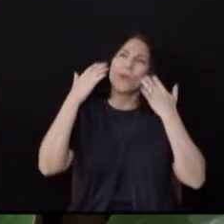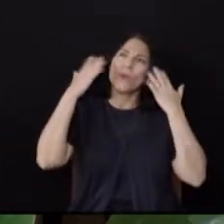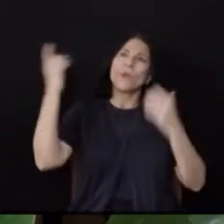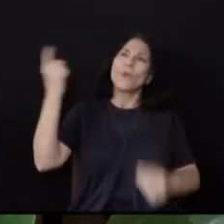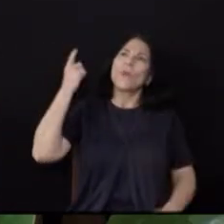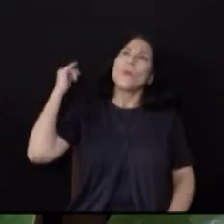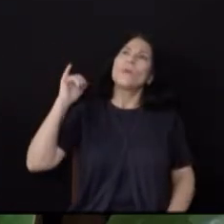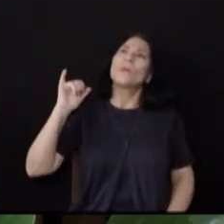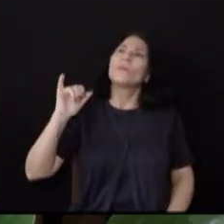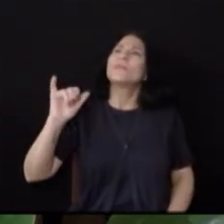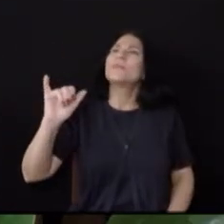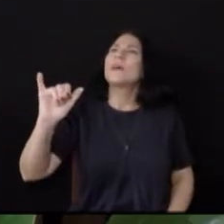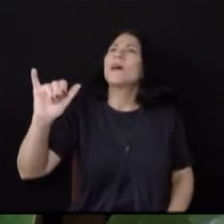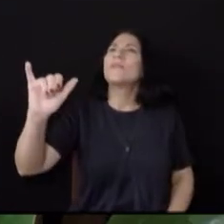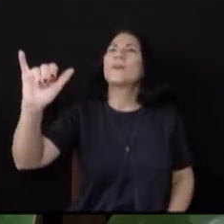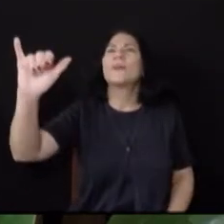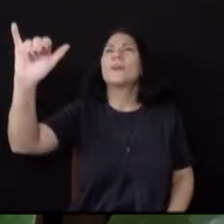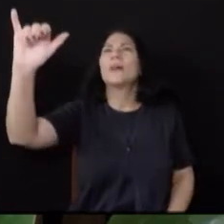overwhelming,